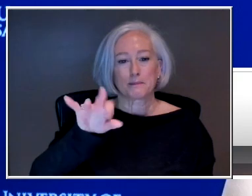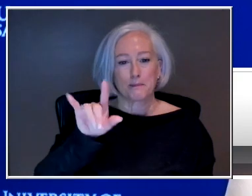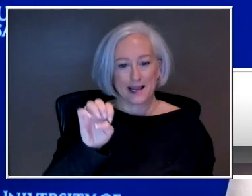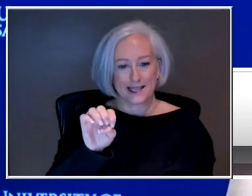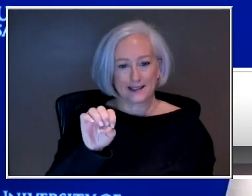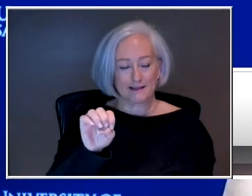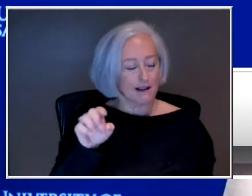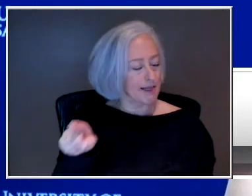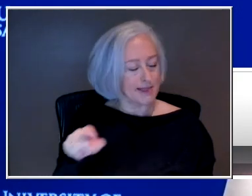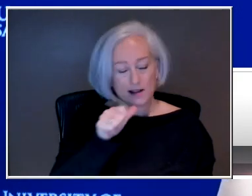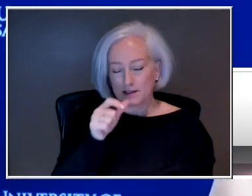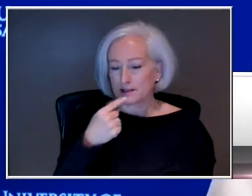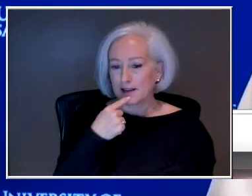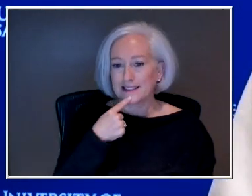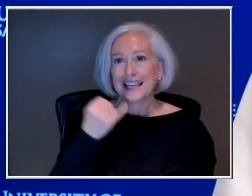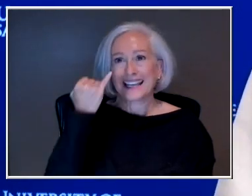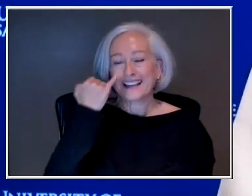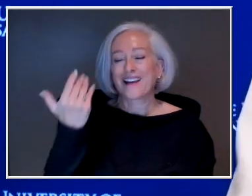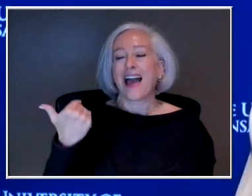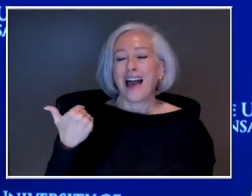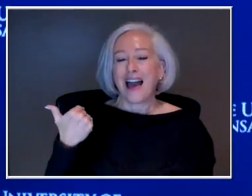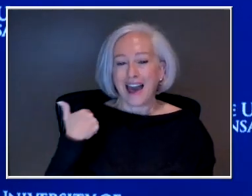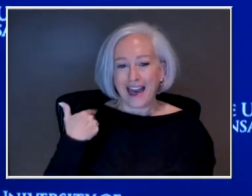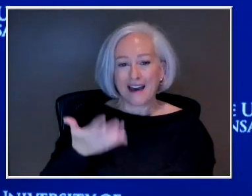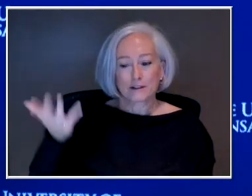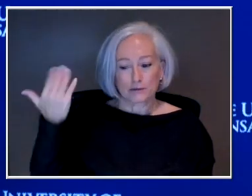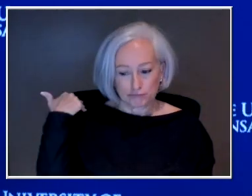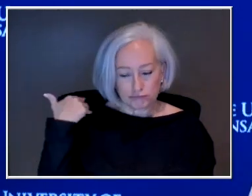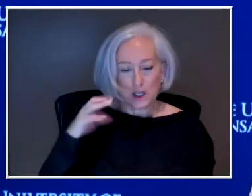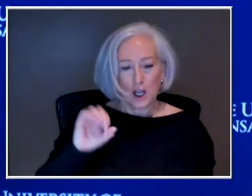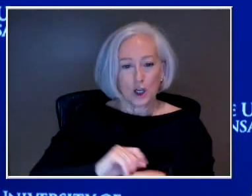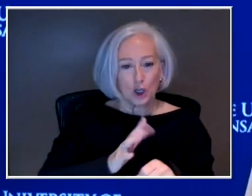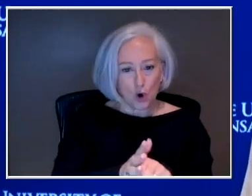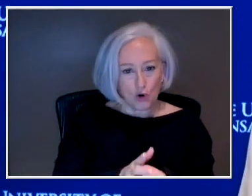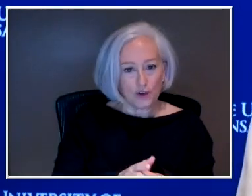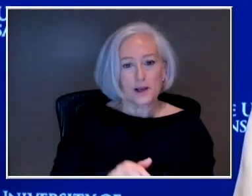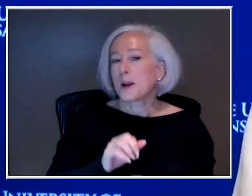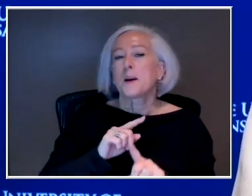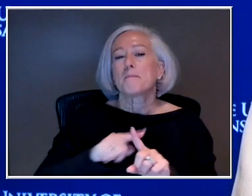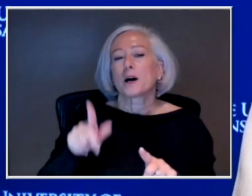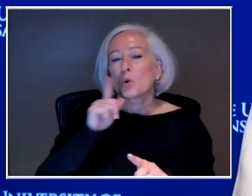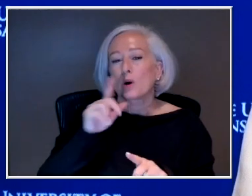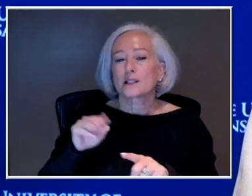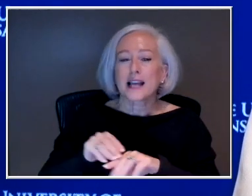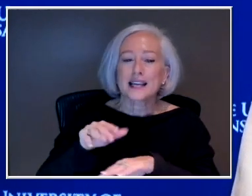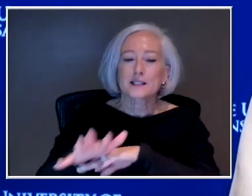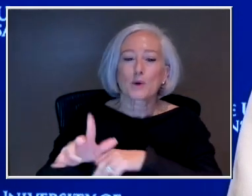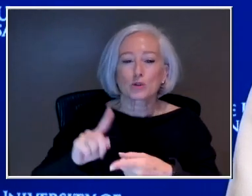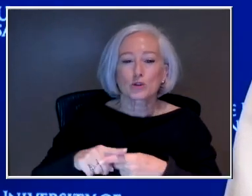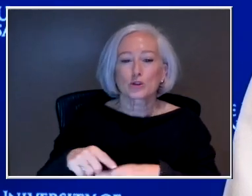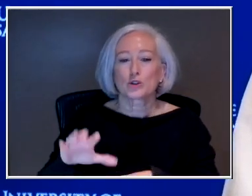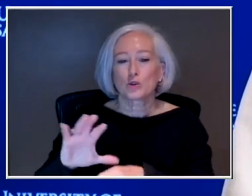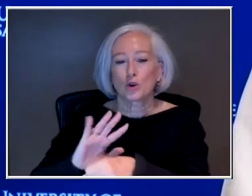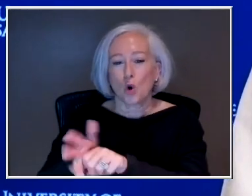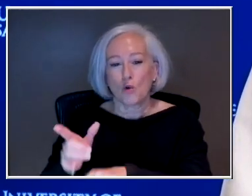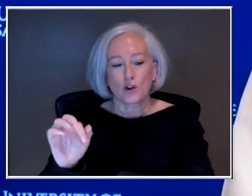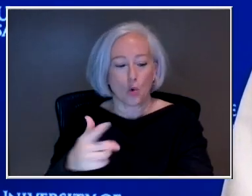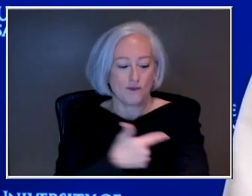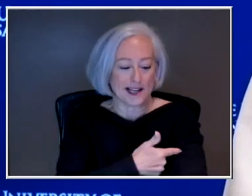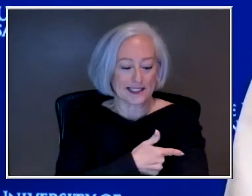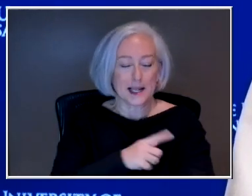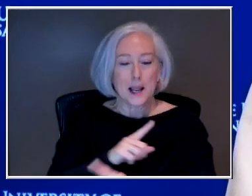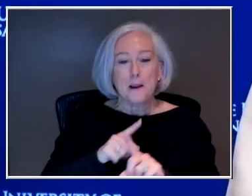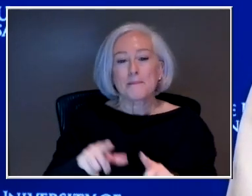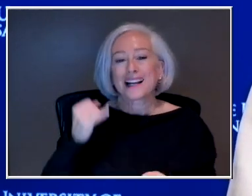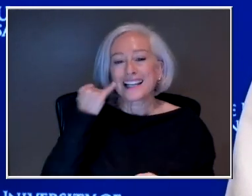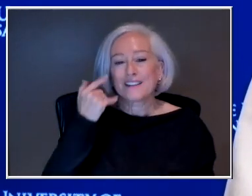had COVID. That will tell you if you had either COVID or exposure to the vaccine. The antibody test that tells you if you've actually had exposure